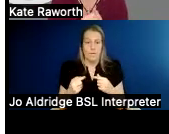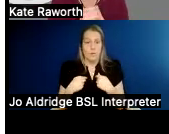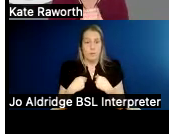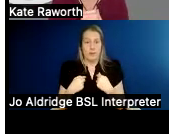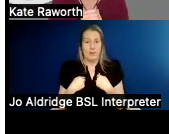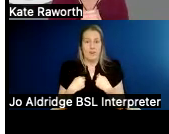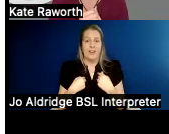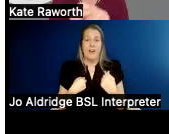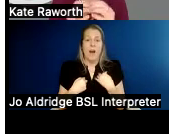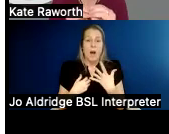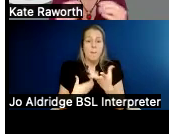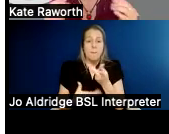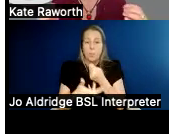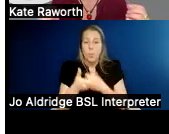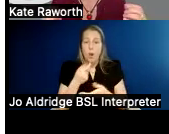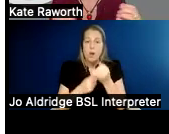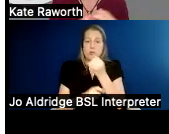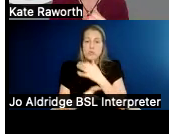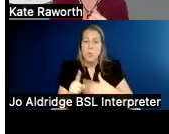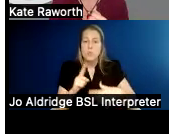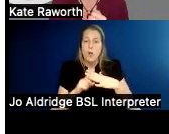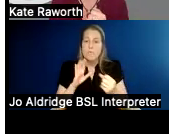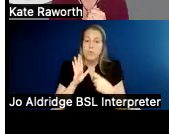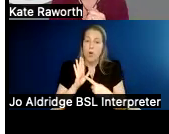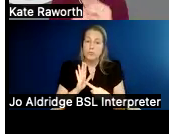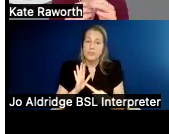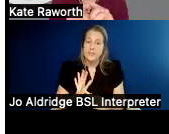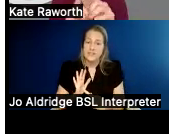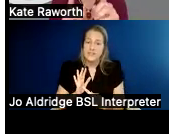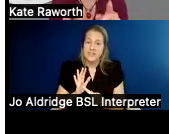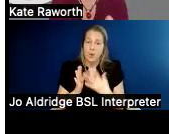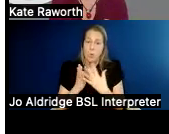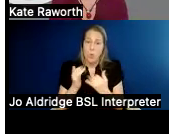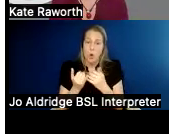the social priorities that were named in the SDGs. And that's